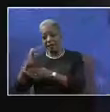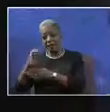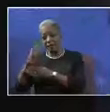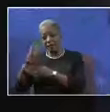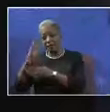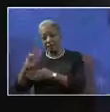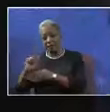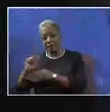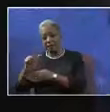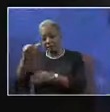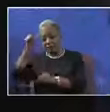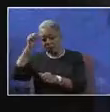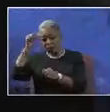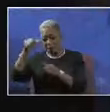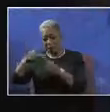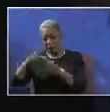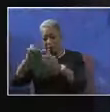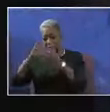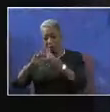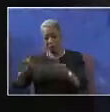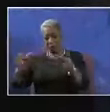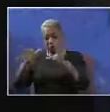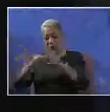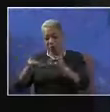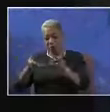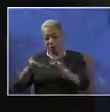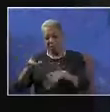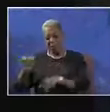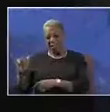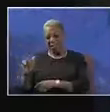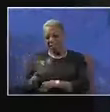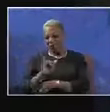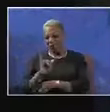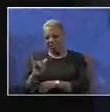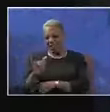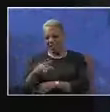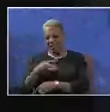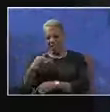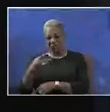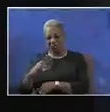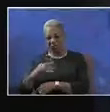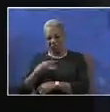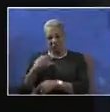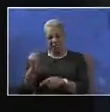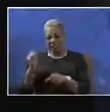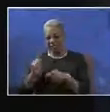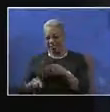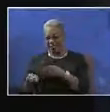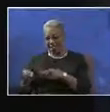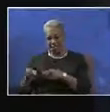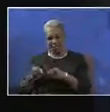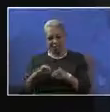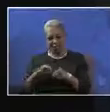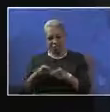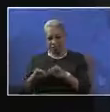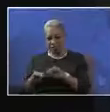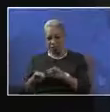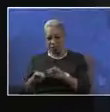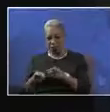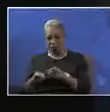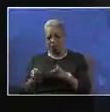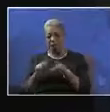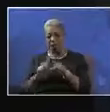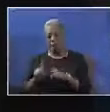passion. Passion, his passions got the best of him. But David's sin, which was the